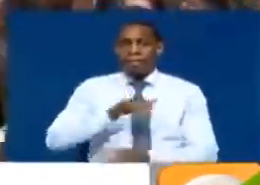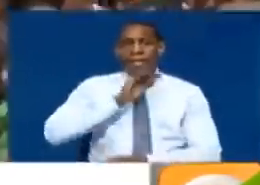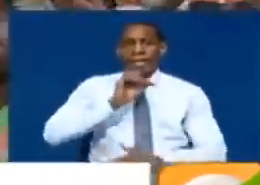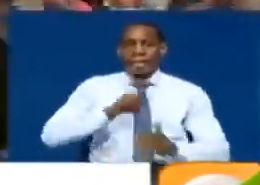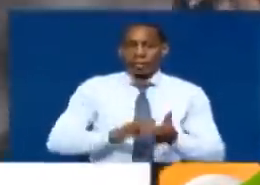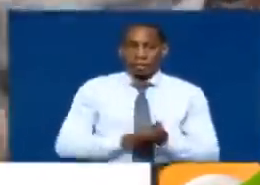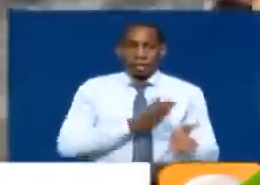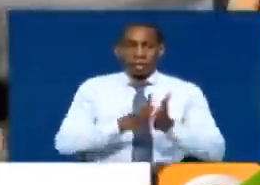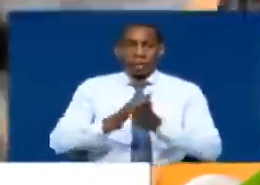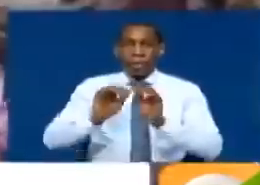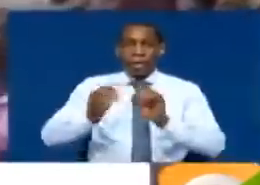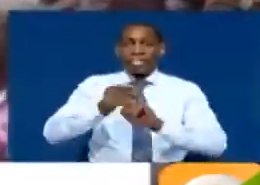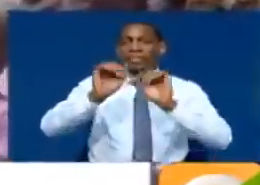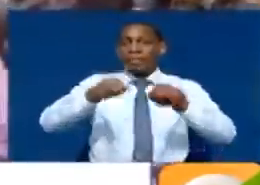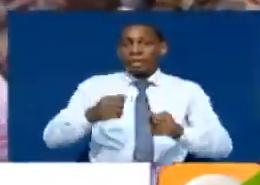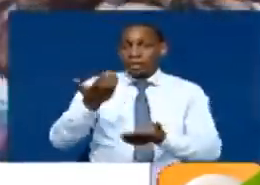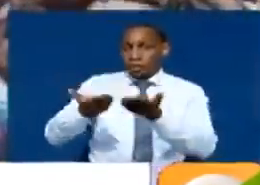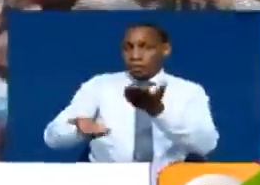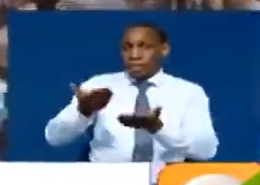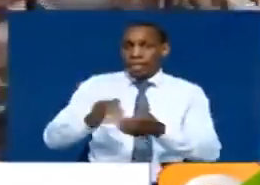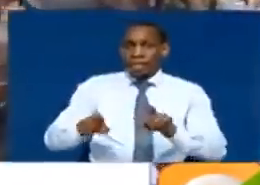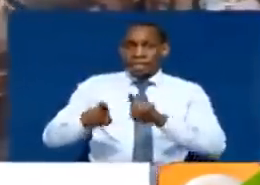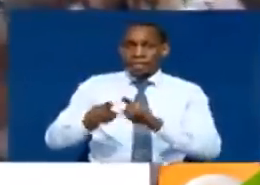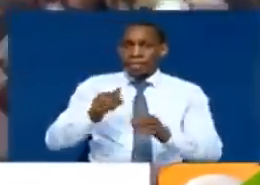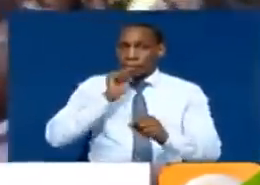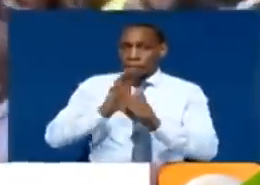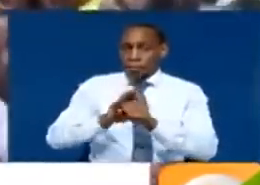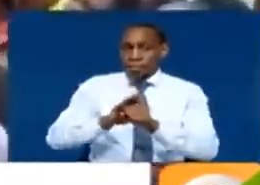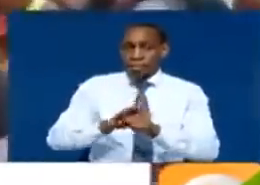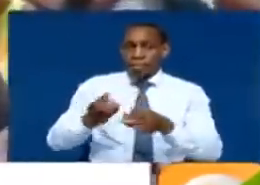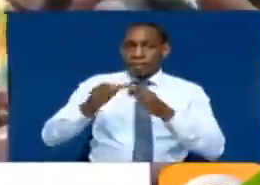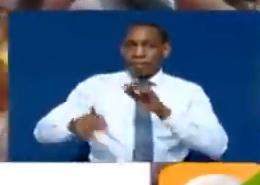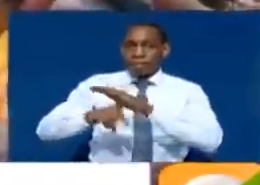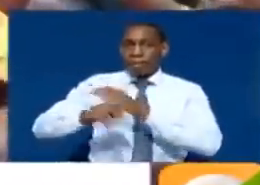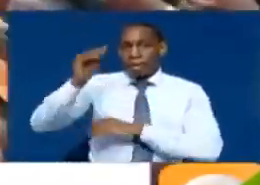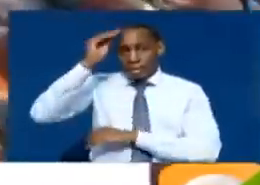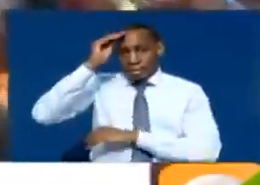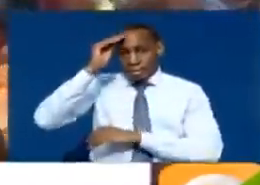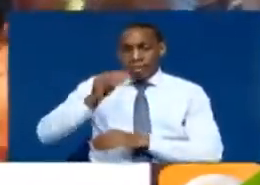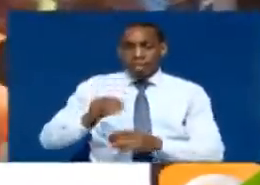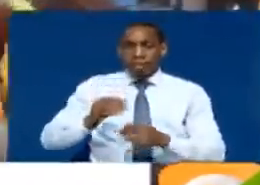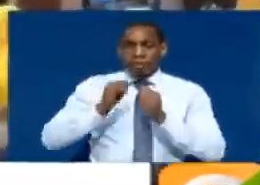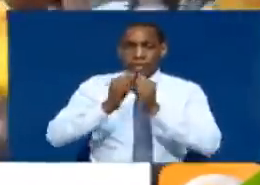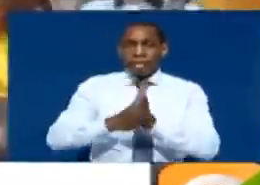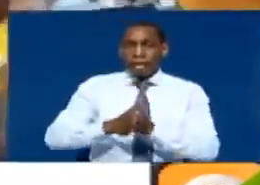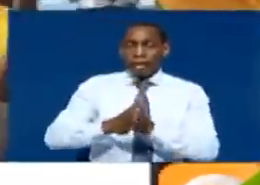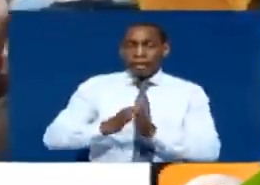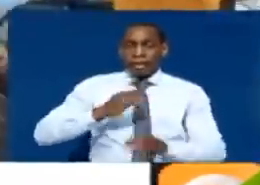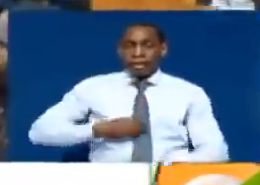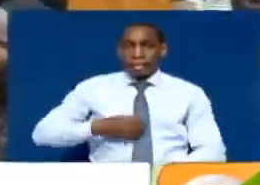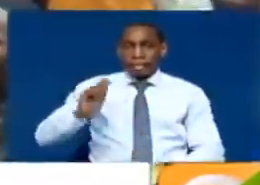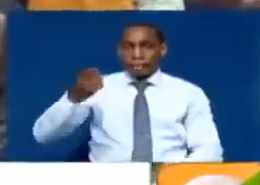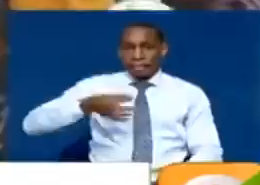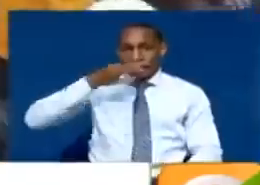Odinga says the plan is achievable, comparing it with a similar promise of a free primary education he made with retired President